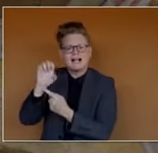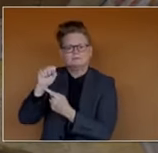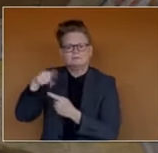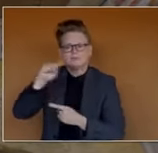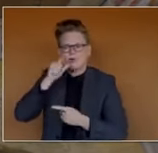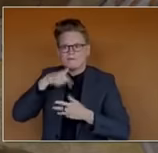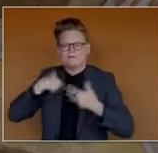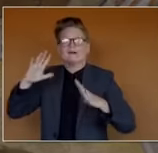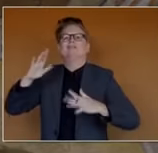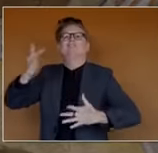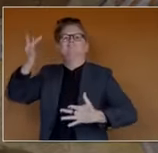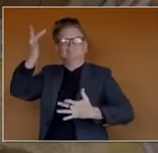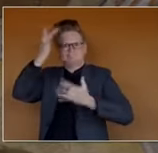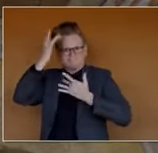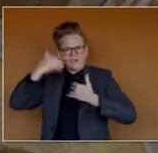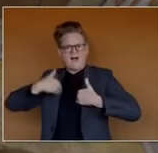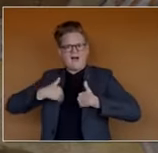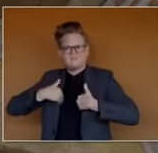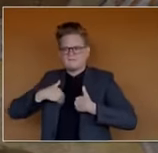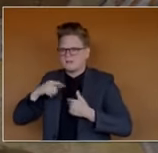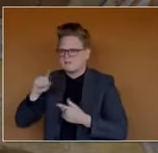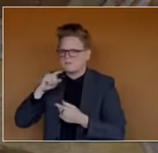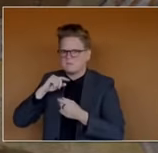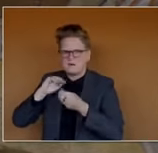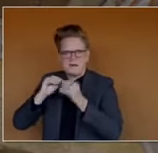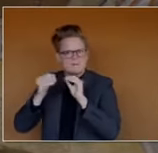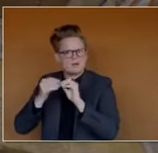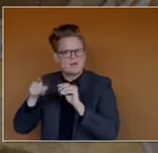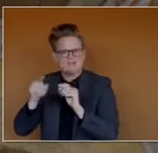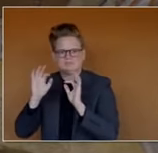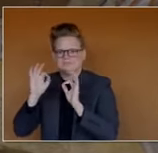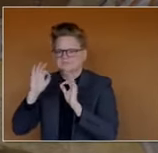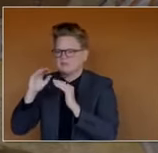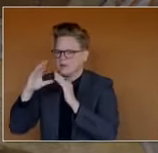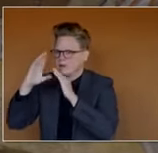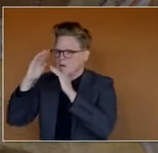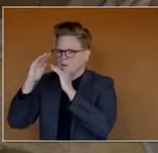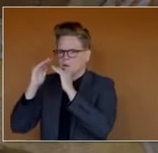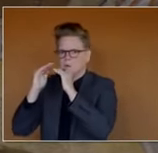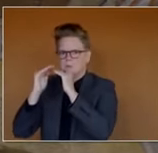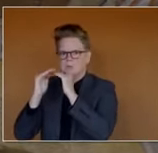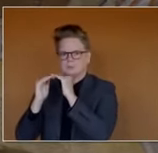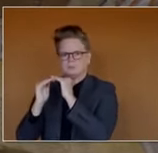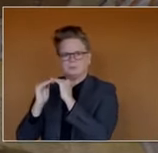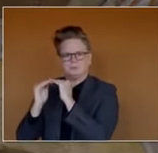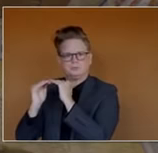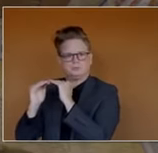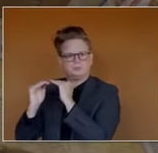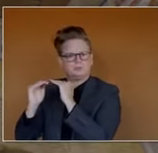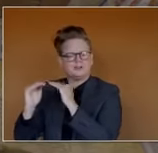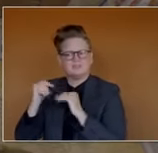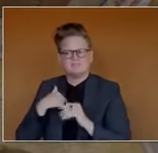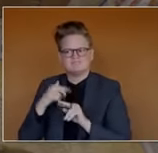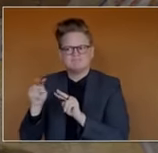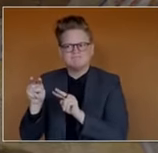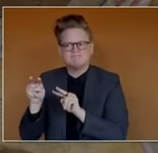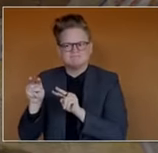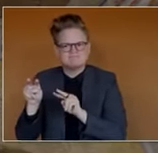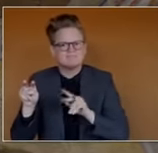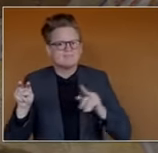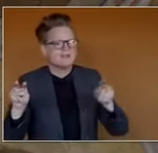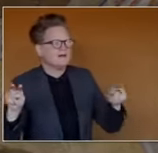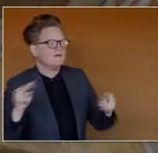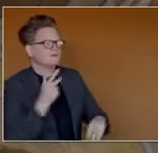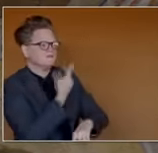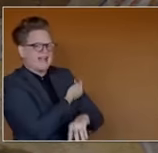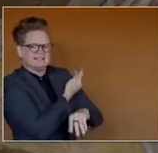just episodic, but a number of weeks. That stabilization is very encouraging. As you know well, San Francisco was the first Bay Area city that